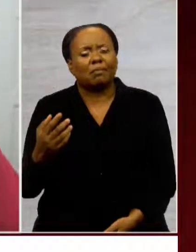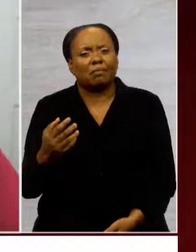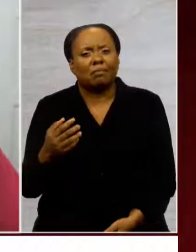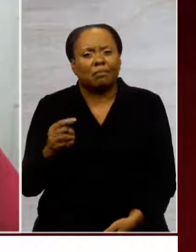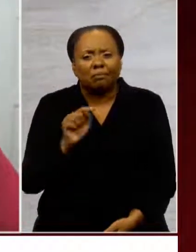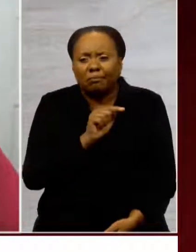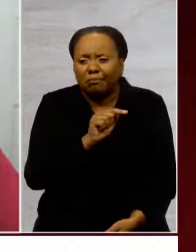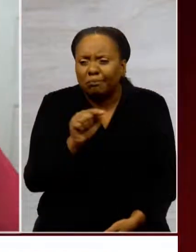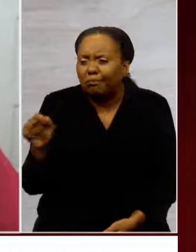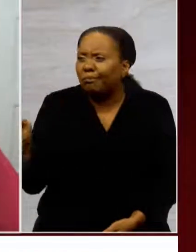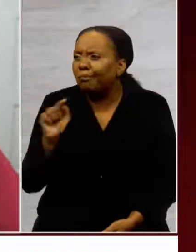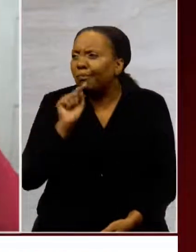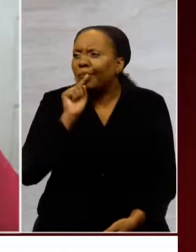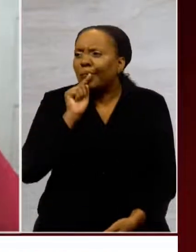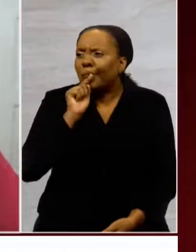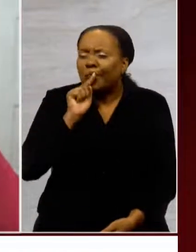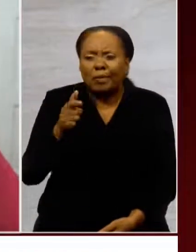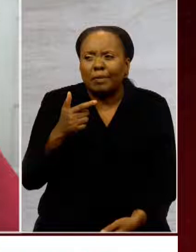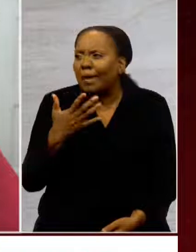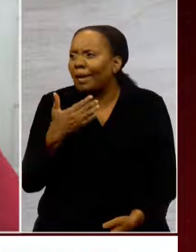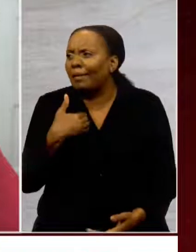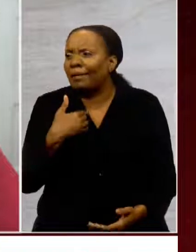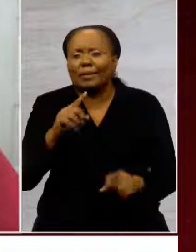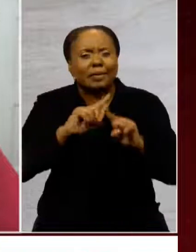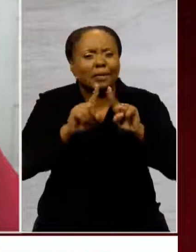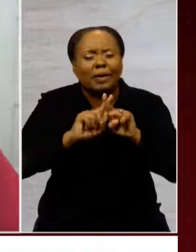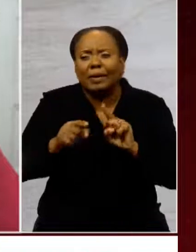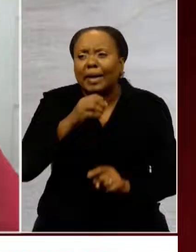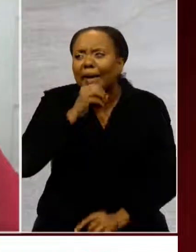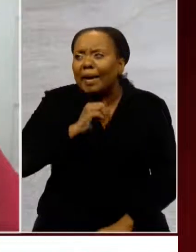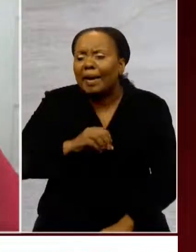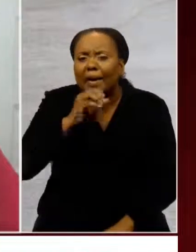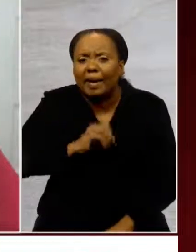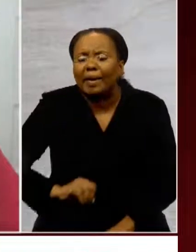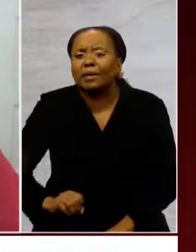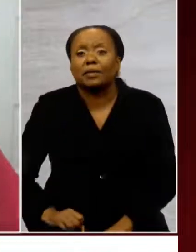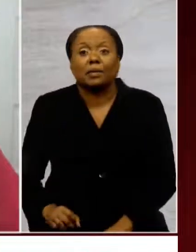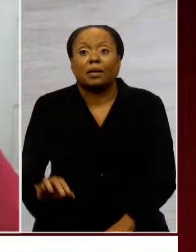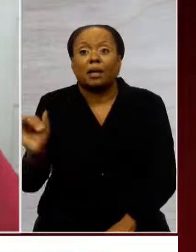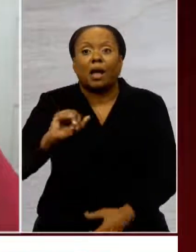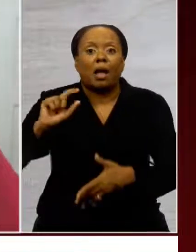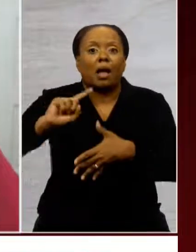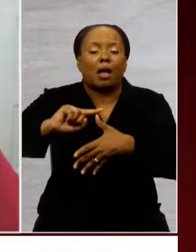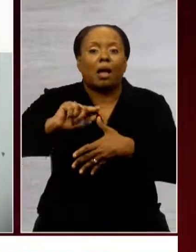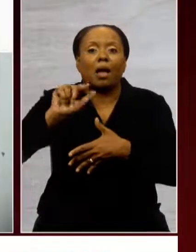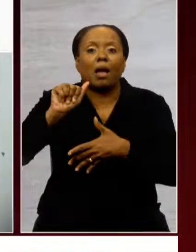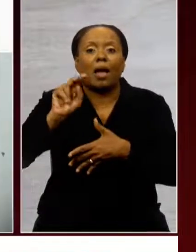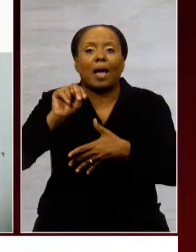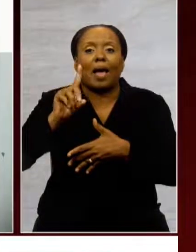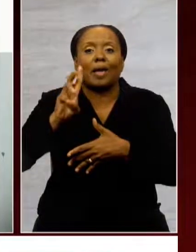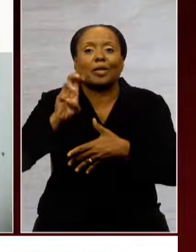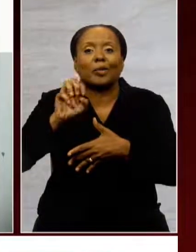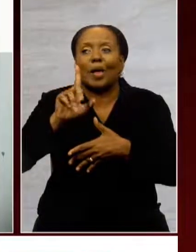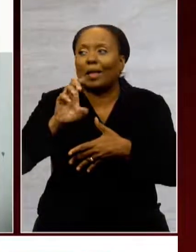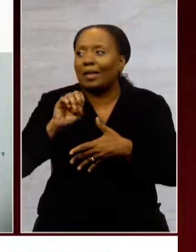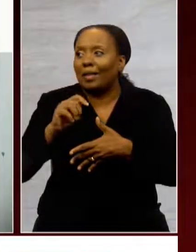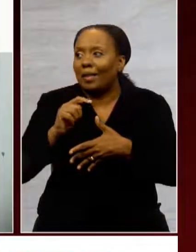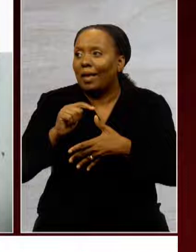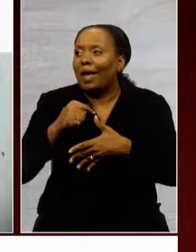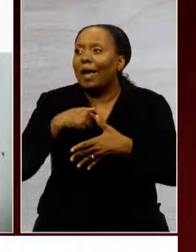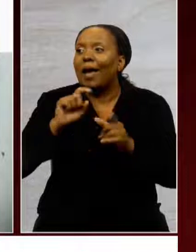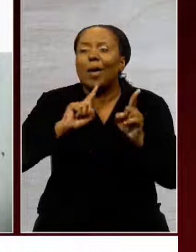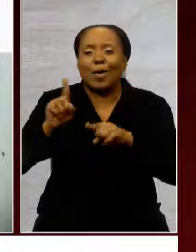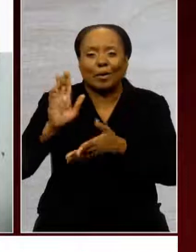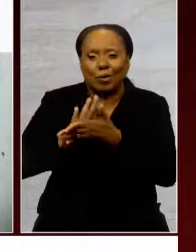all the bases as far as the age ranges are concerned. And you have Andwele here, who I went to school with. He's a bit younger than me,